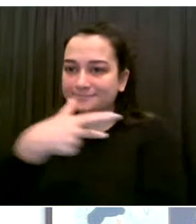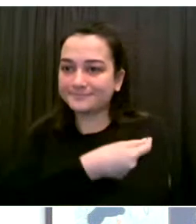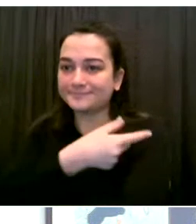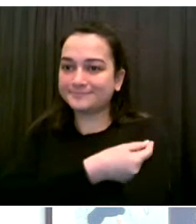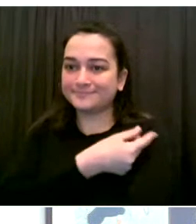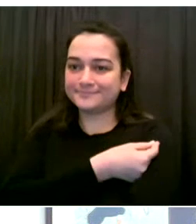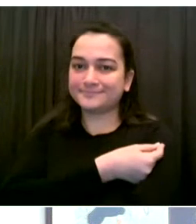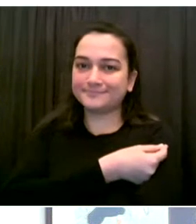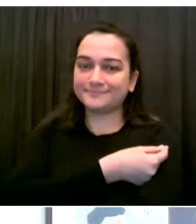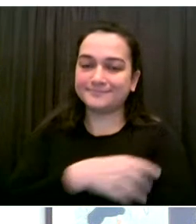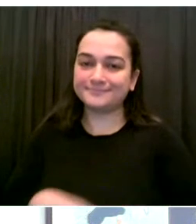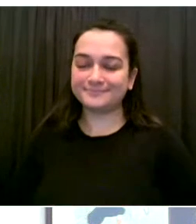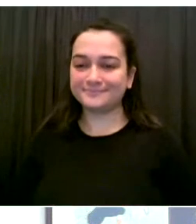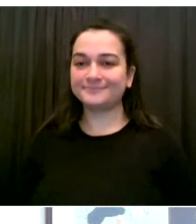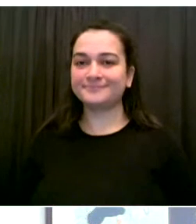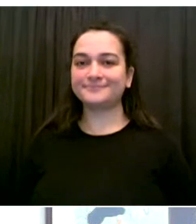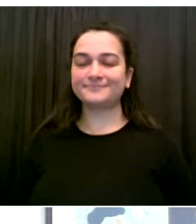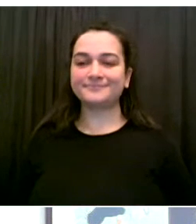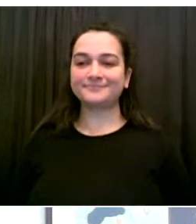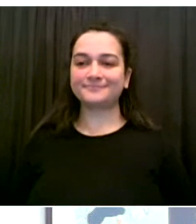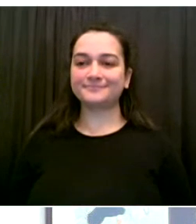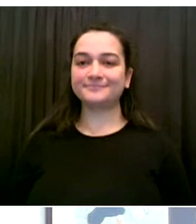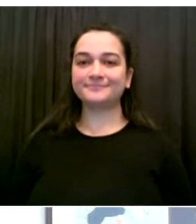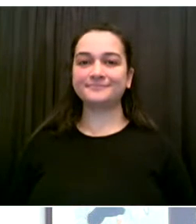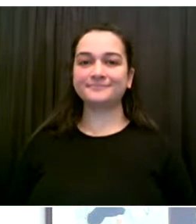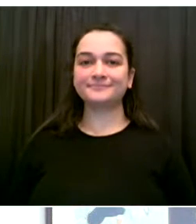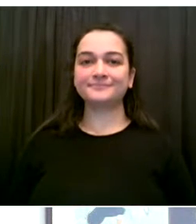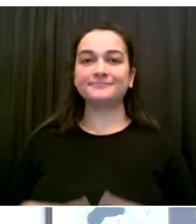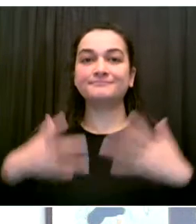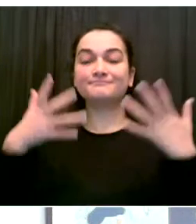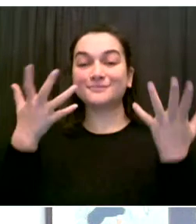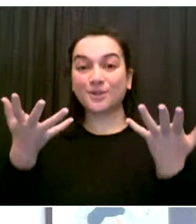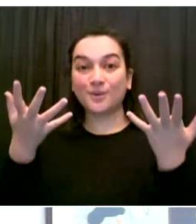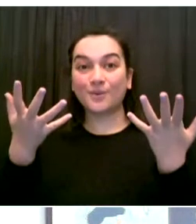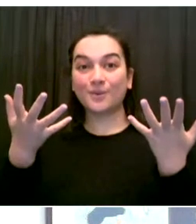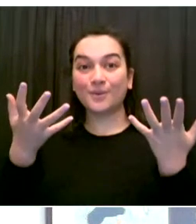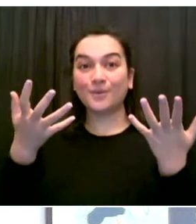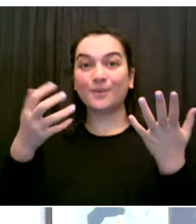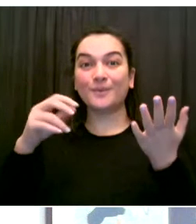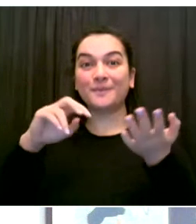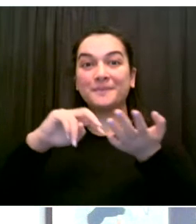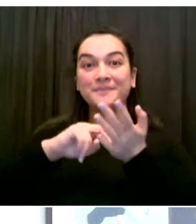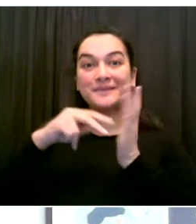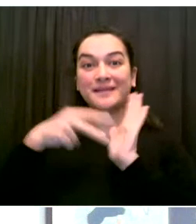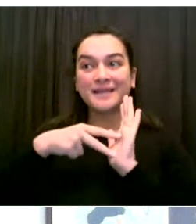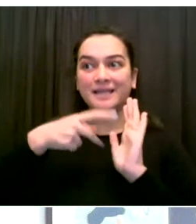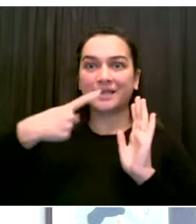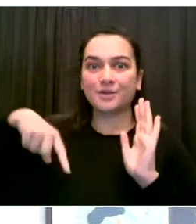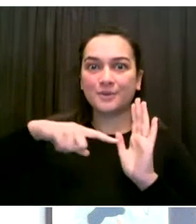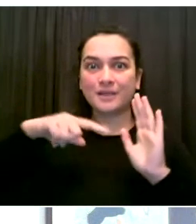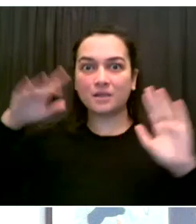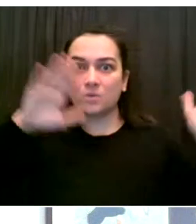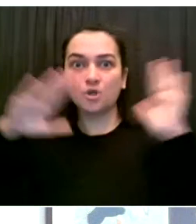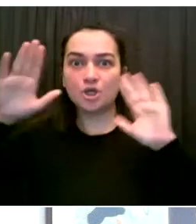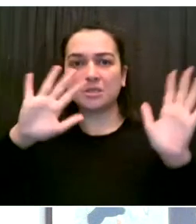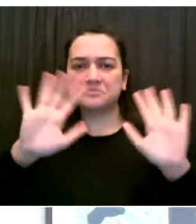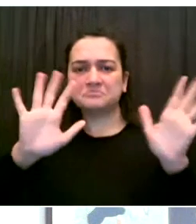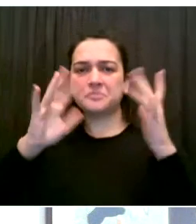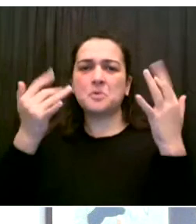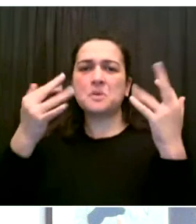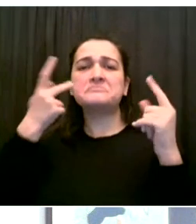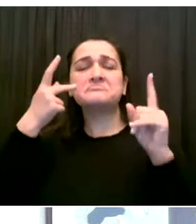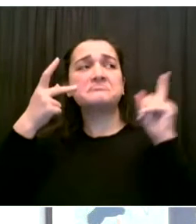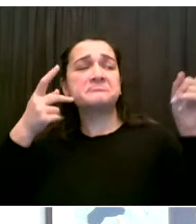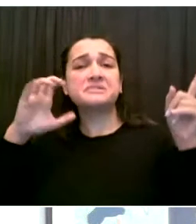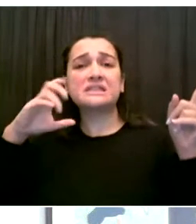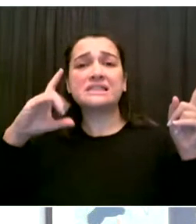vaccine, and whether or not that relationship exists, so that we have full information going forward. And that leads to the third point, which is